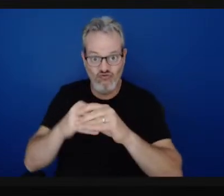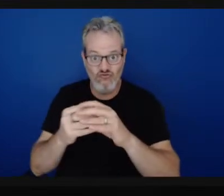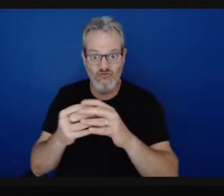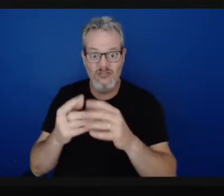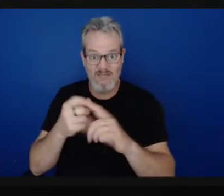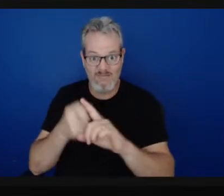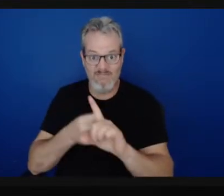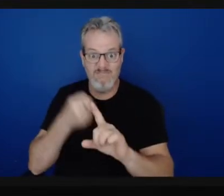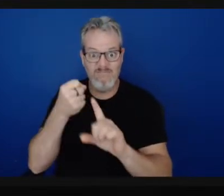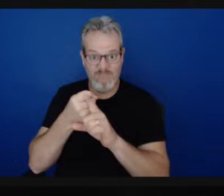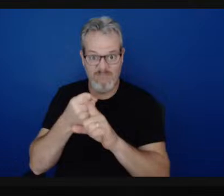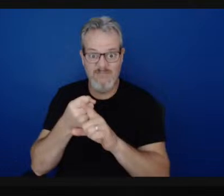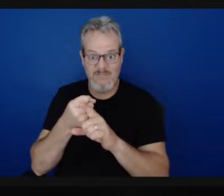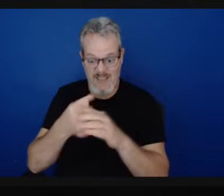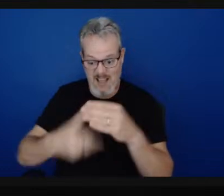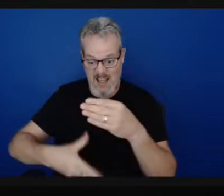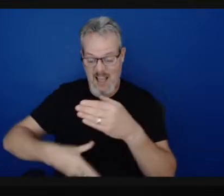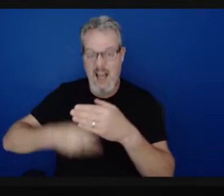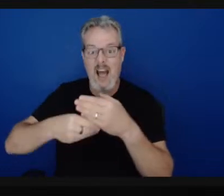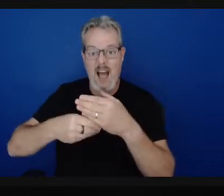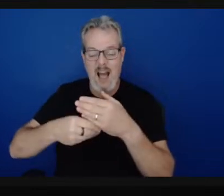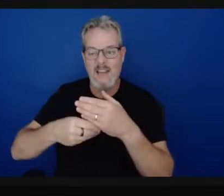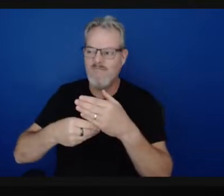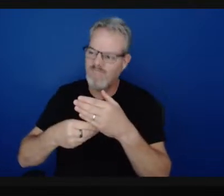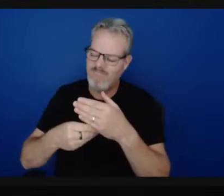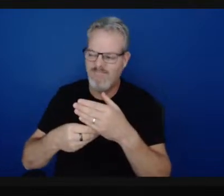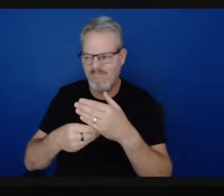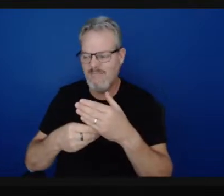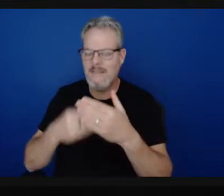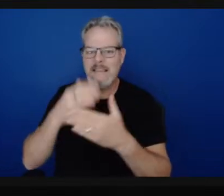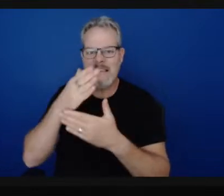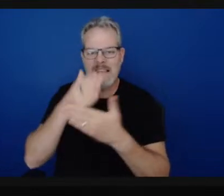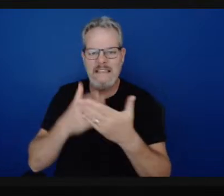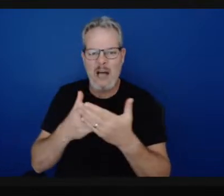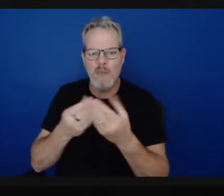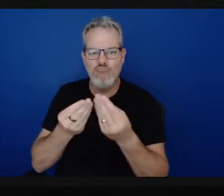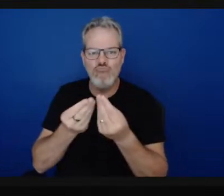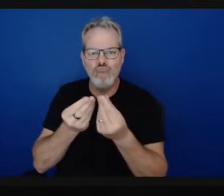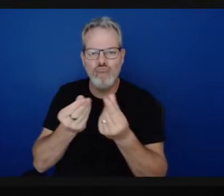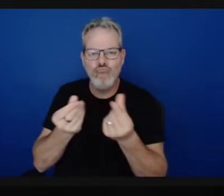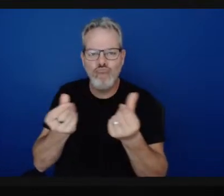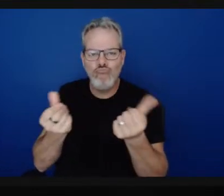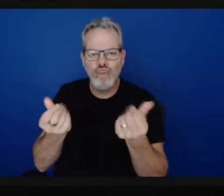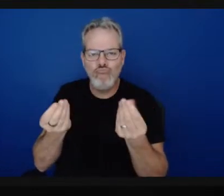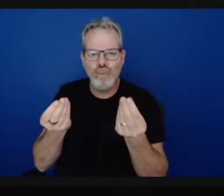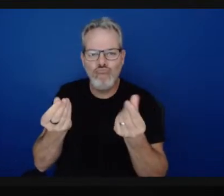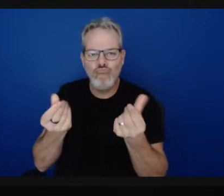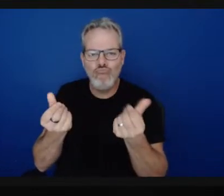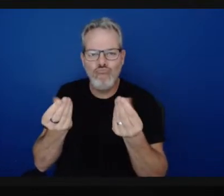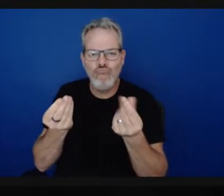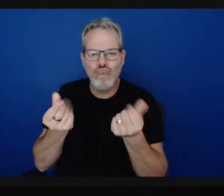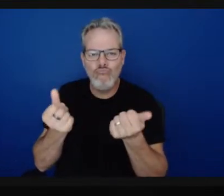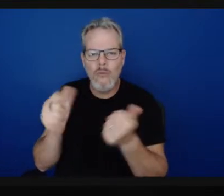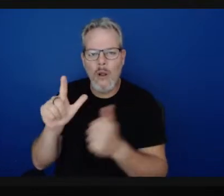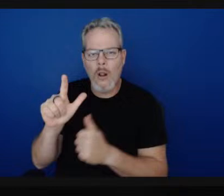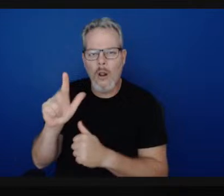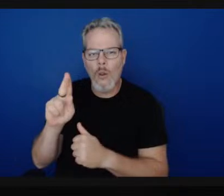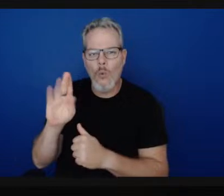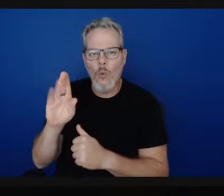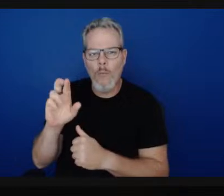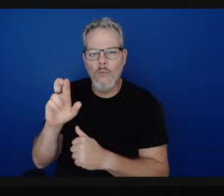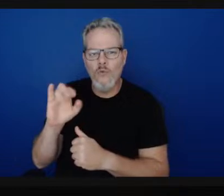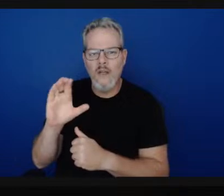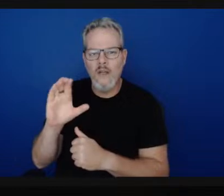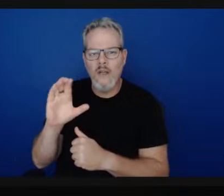potentially adding some, it's hard to call it lubrication, but some form of easing